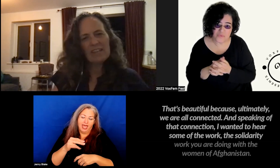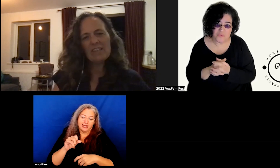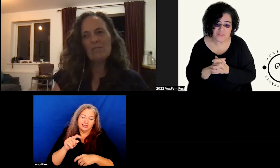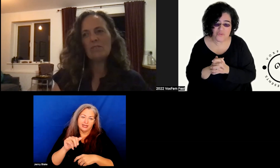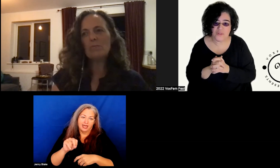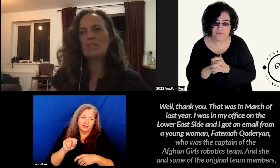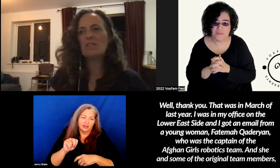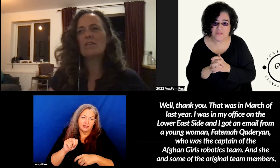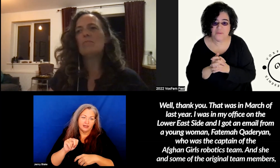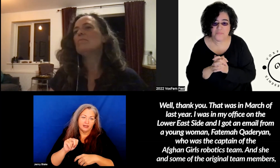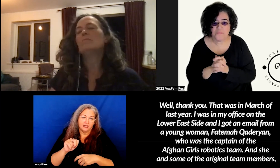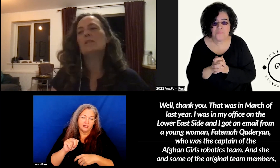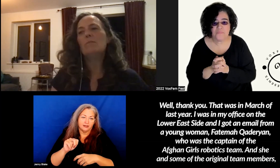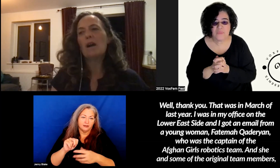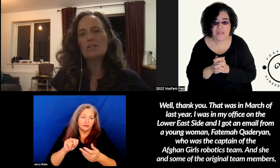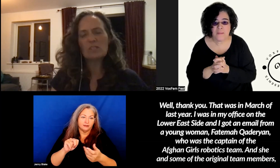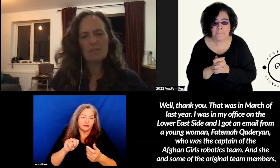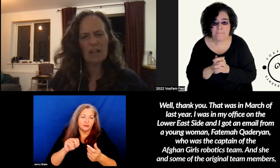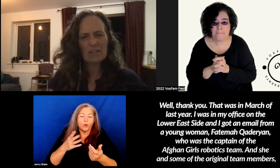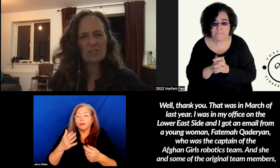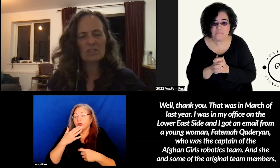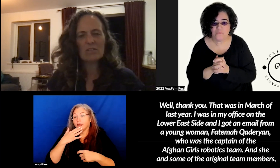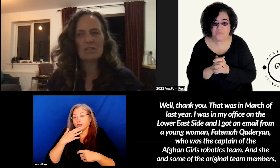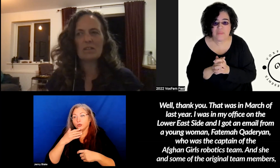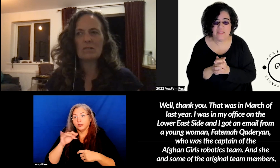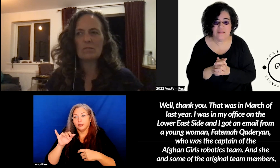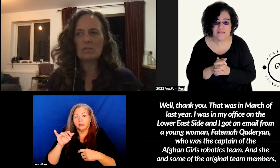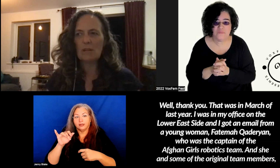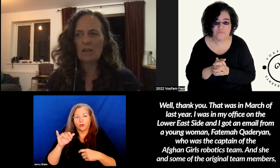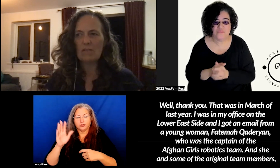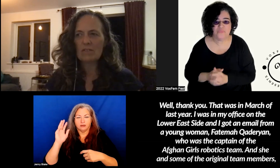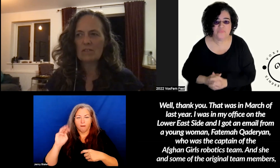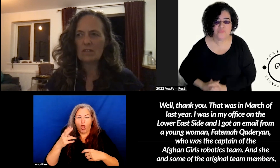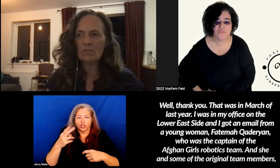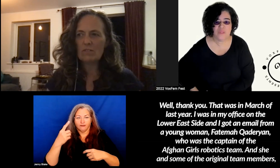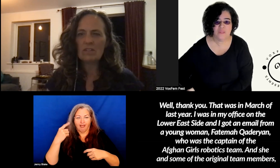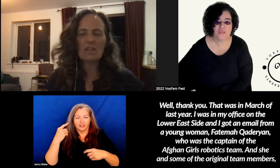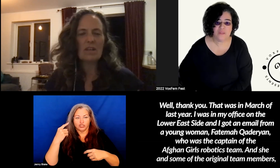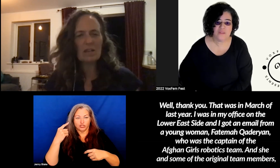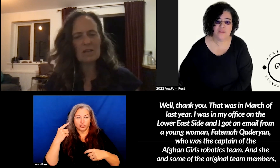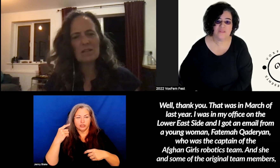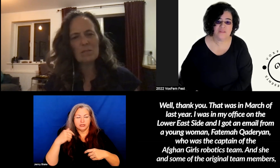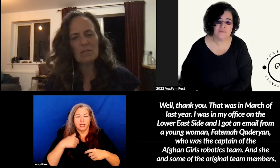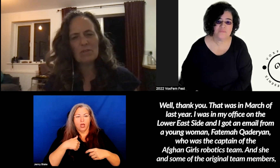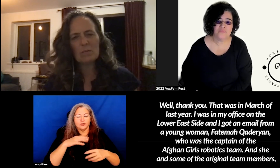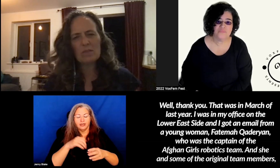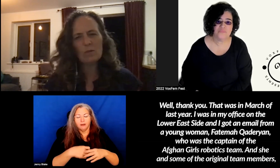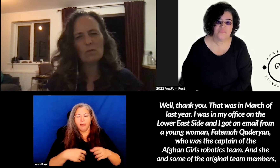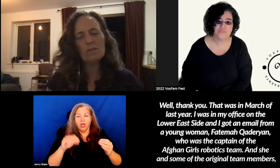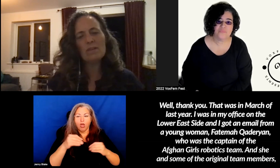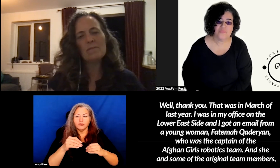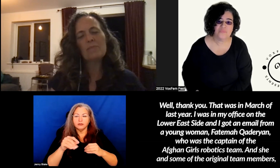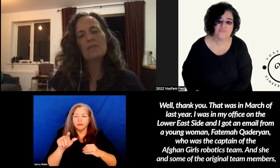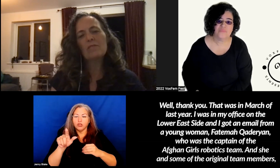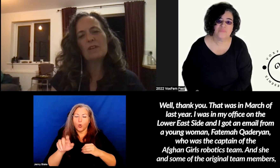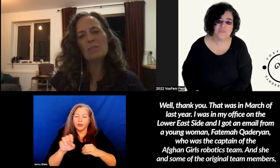Well, thank you. That was in March of last year. I was in my office on the Lower East Side and I got an email from a young